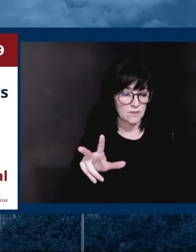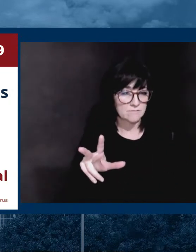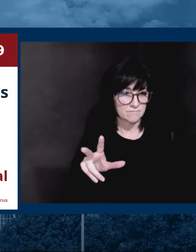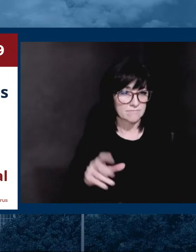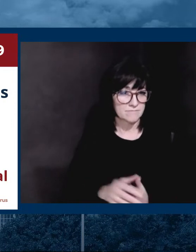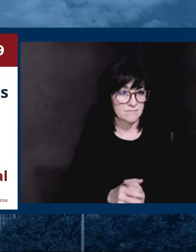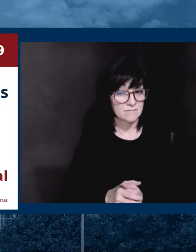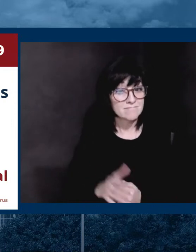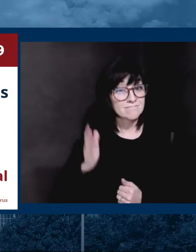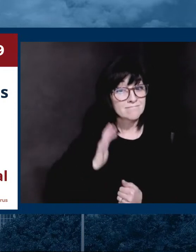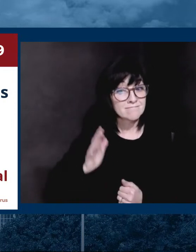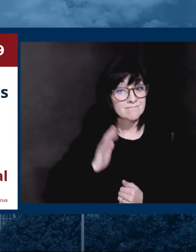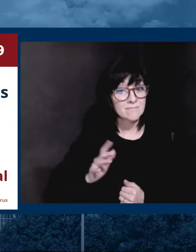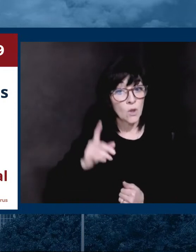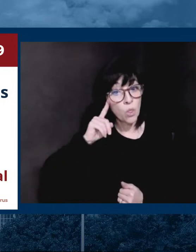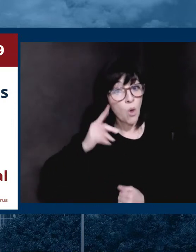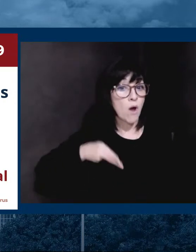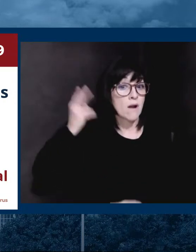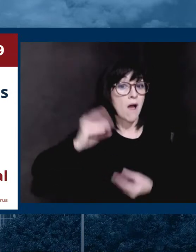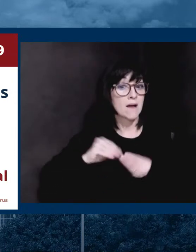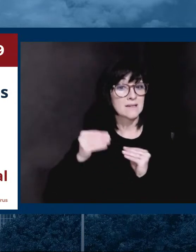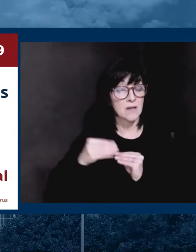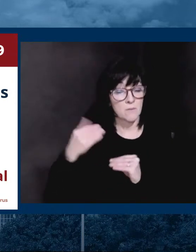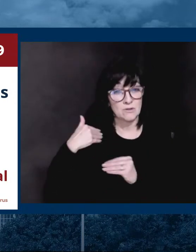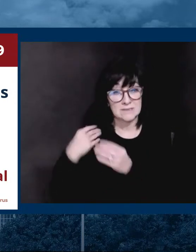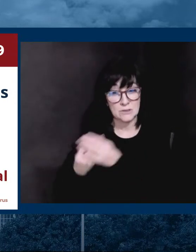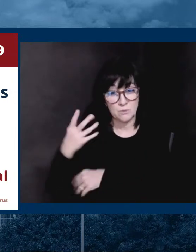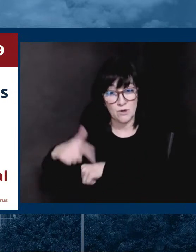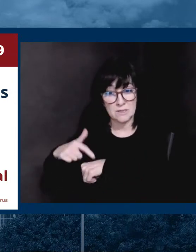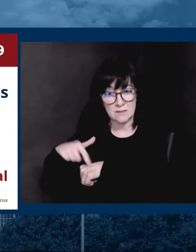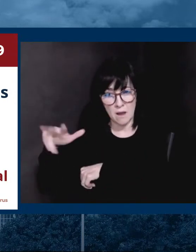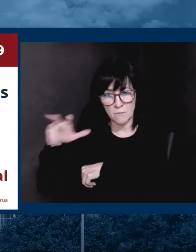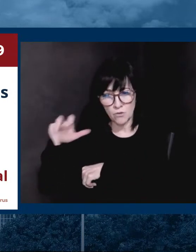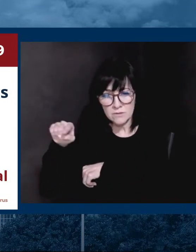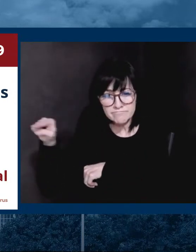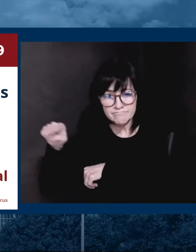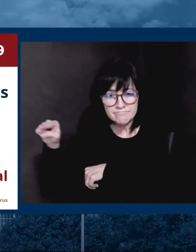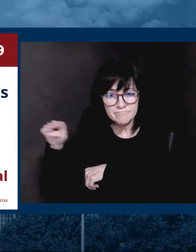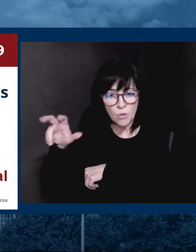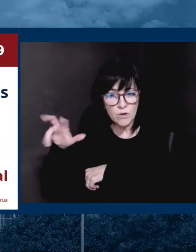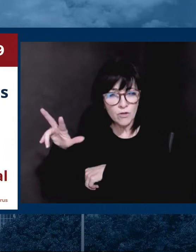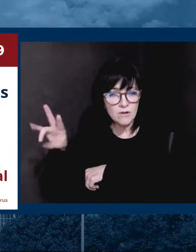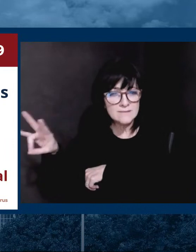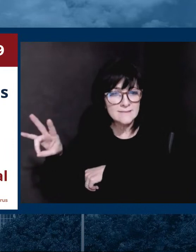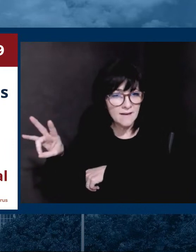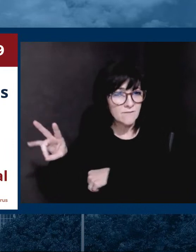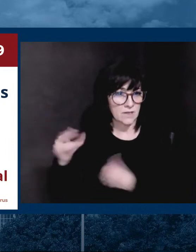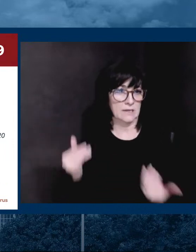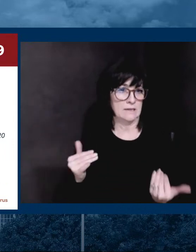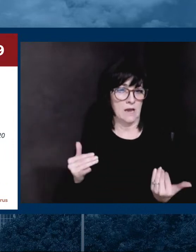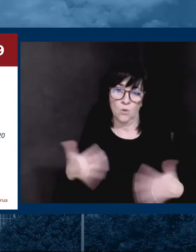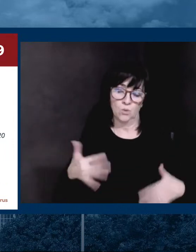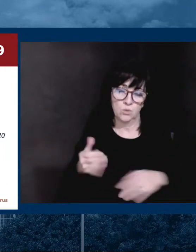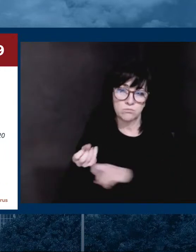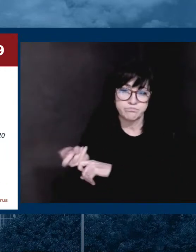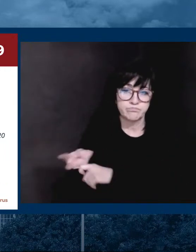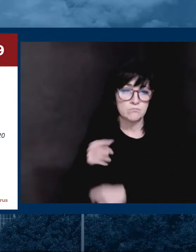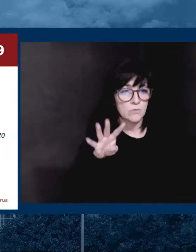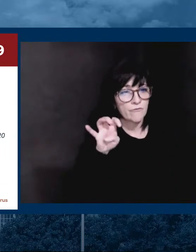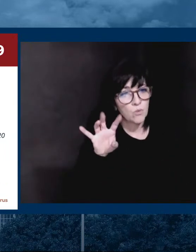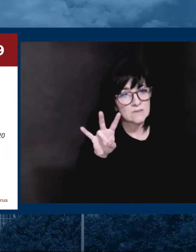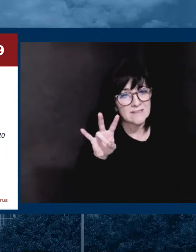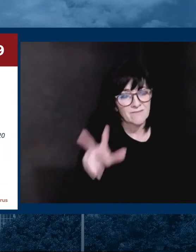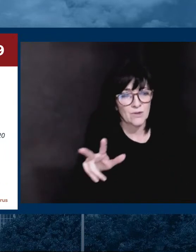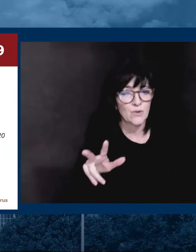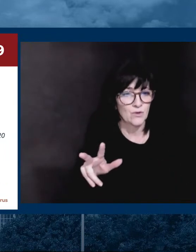So clearly the high water mark for hospitalizations. Let's look at the breakdown by county in terms